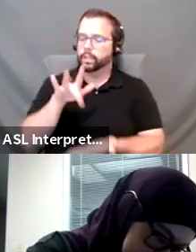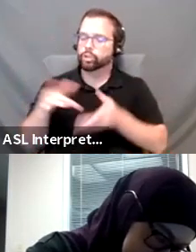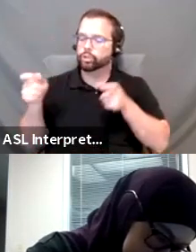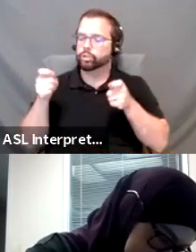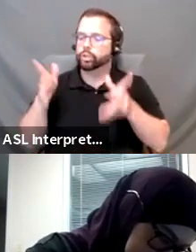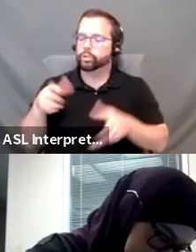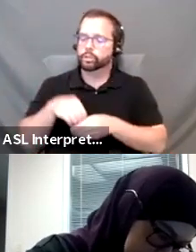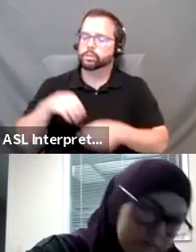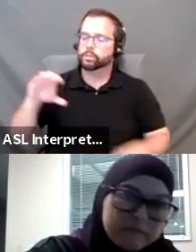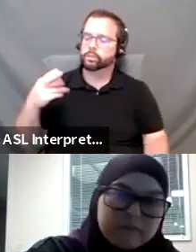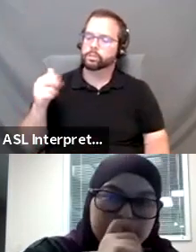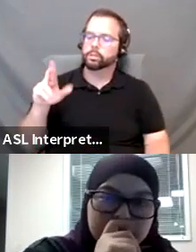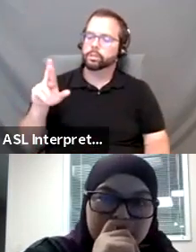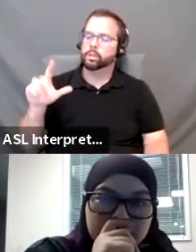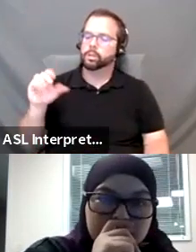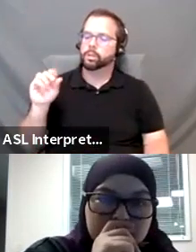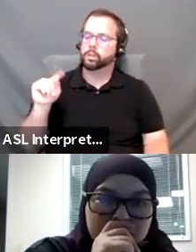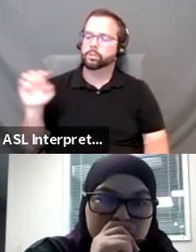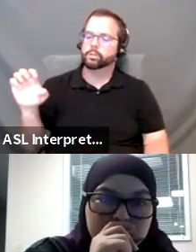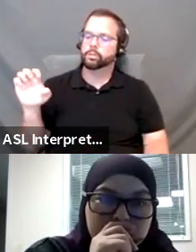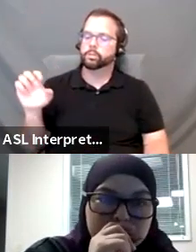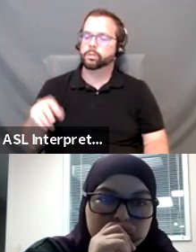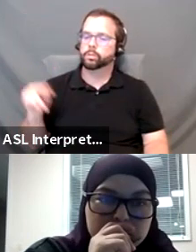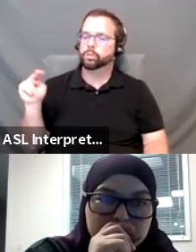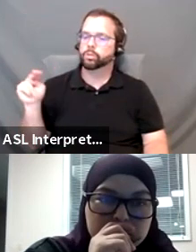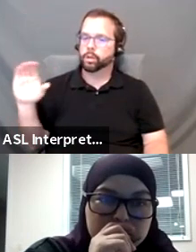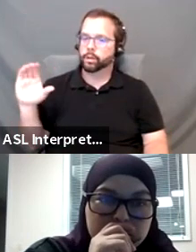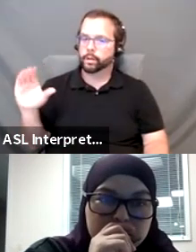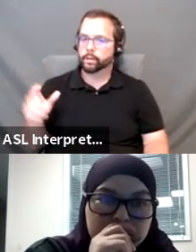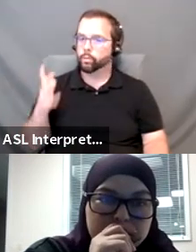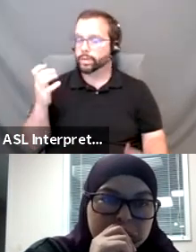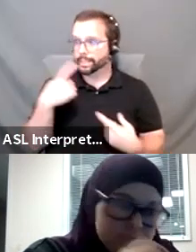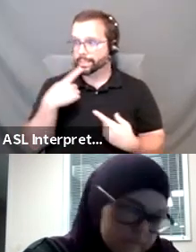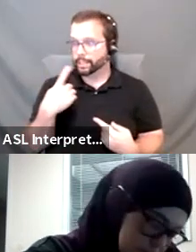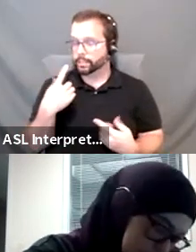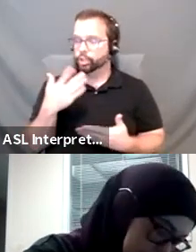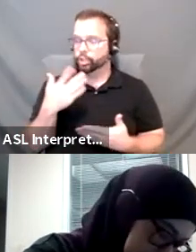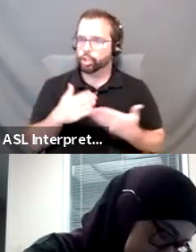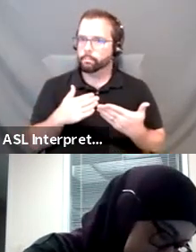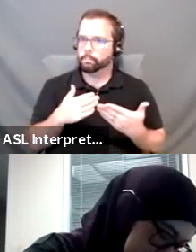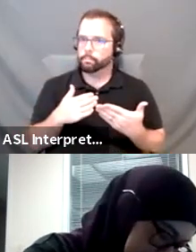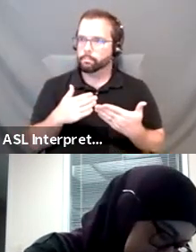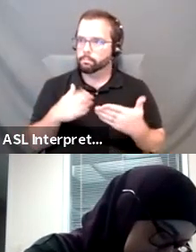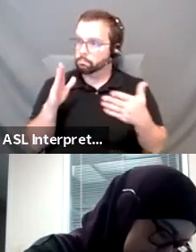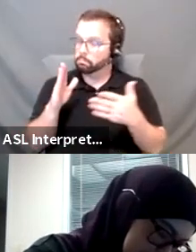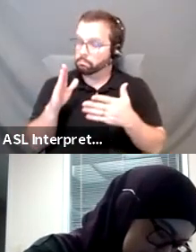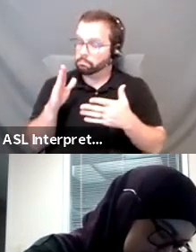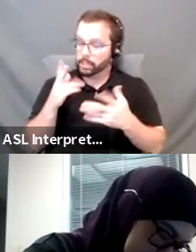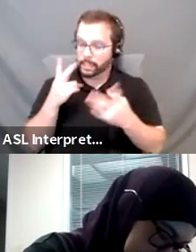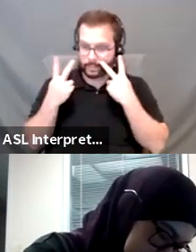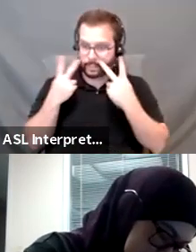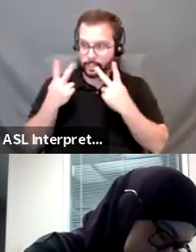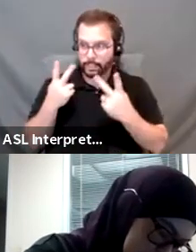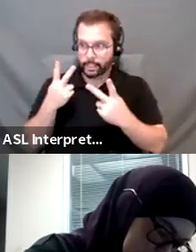North Carolina, and I want to say that some of what I would say is very positive. From the